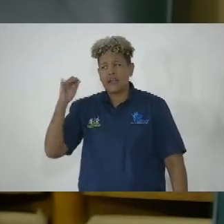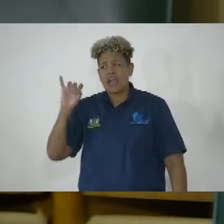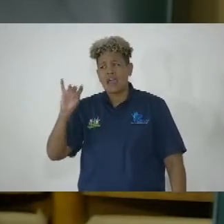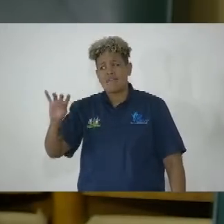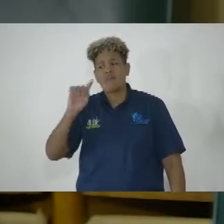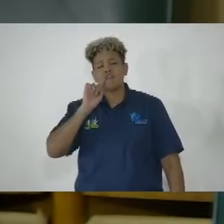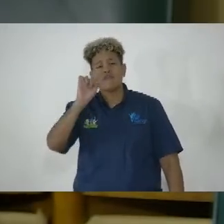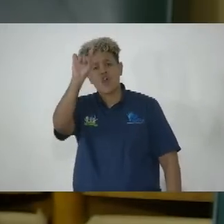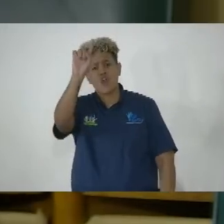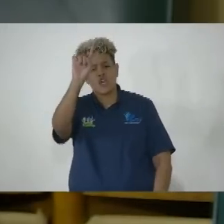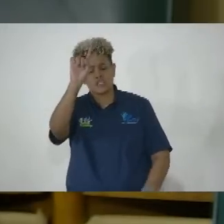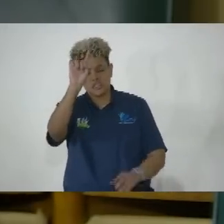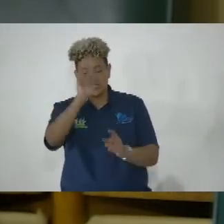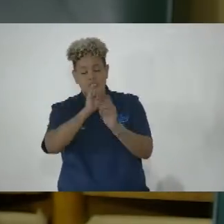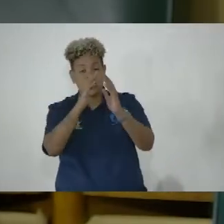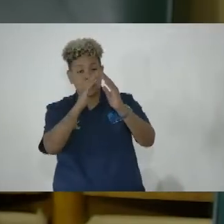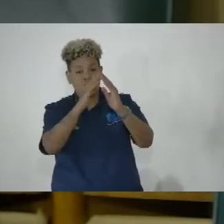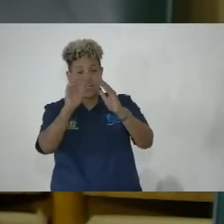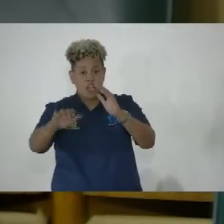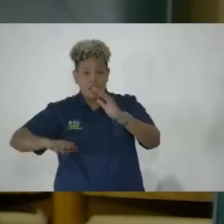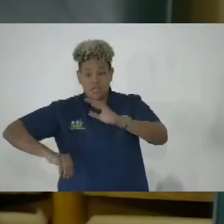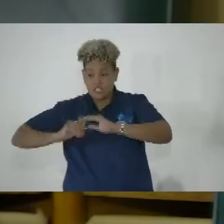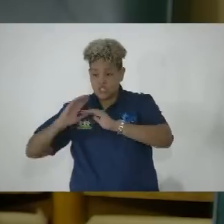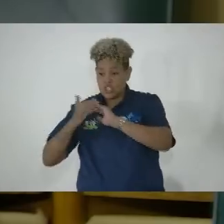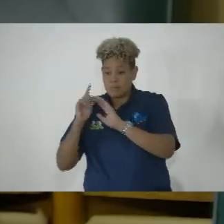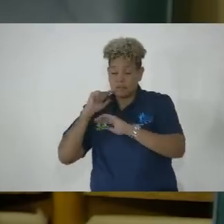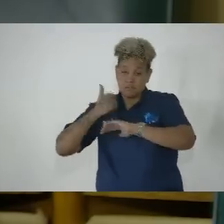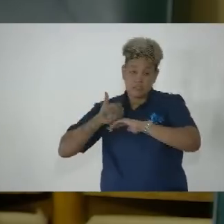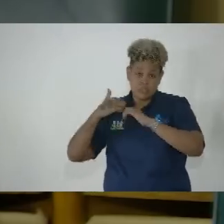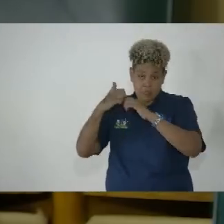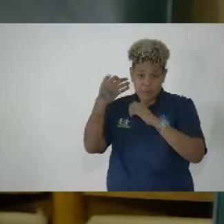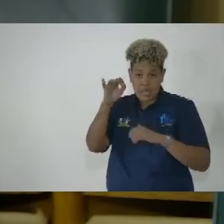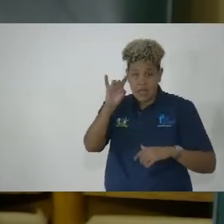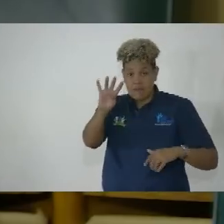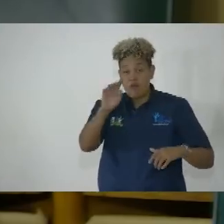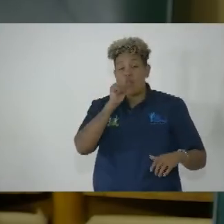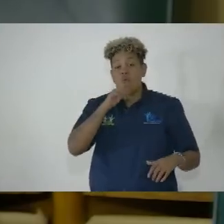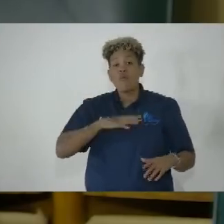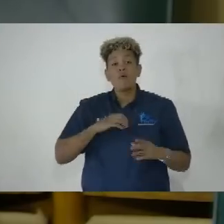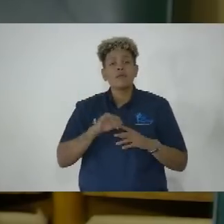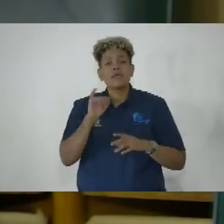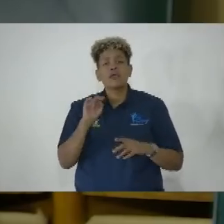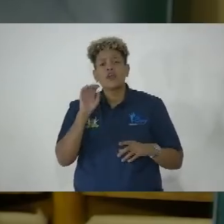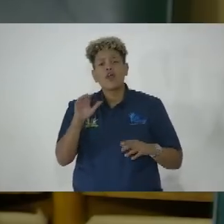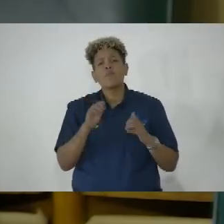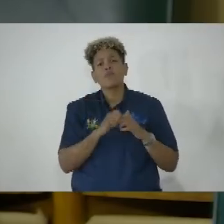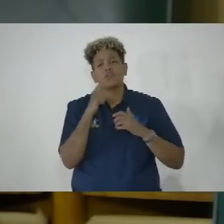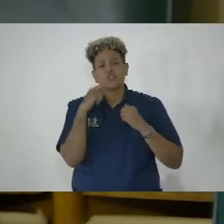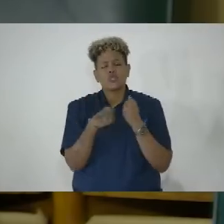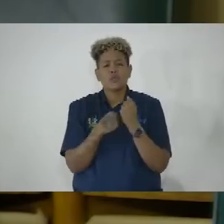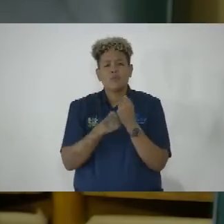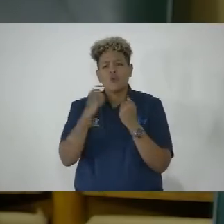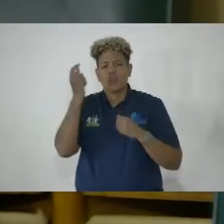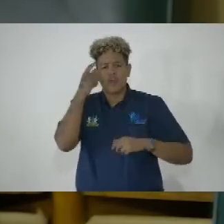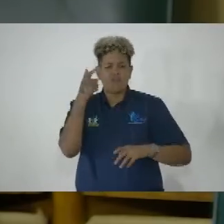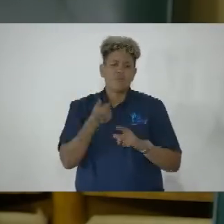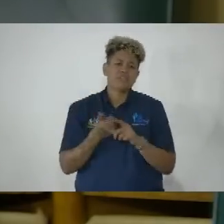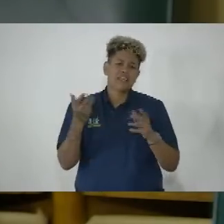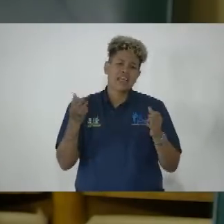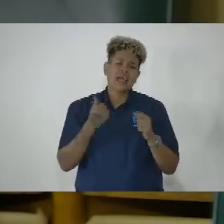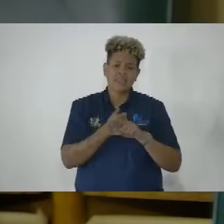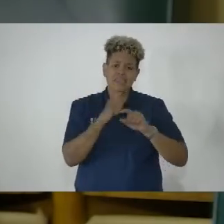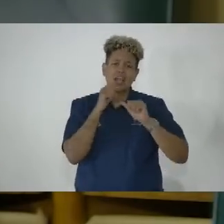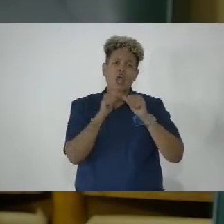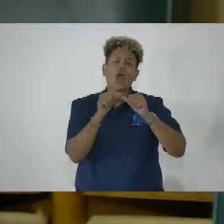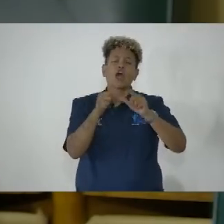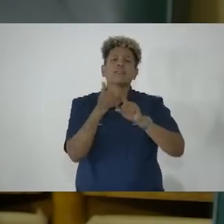first shelter in Jamaica was established by Women Incorporated with the support of the government. They continue